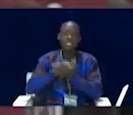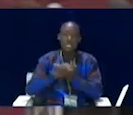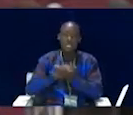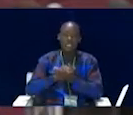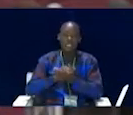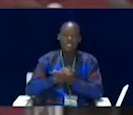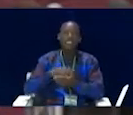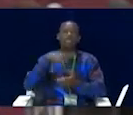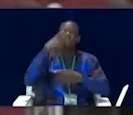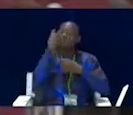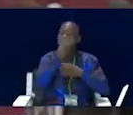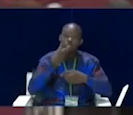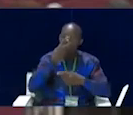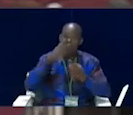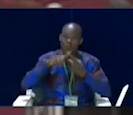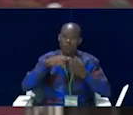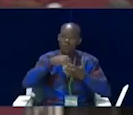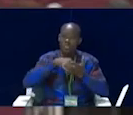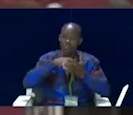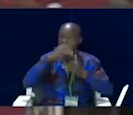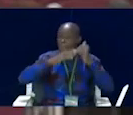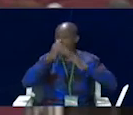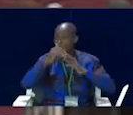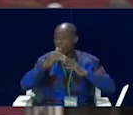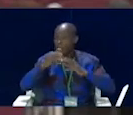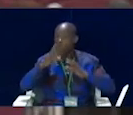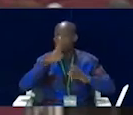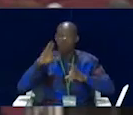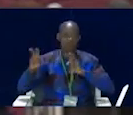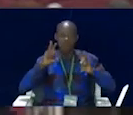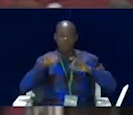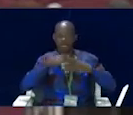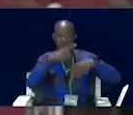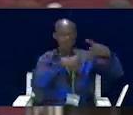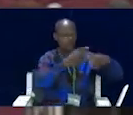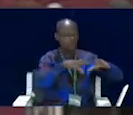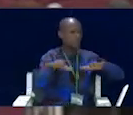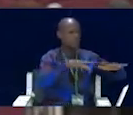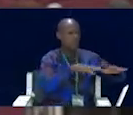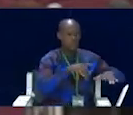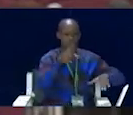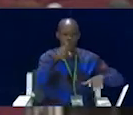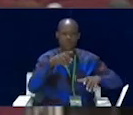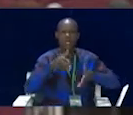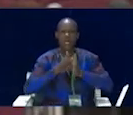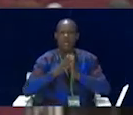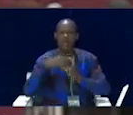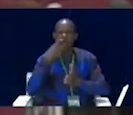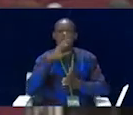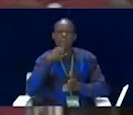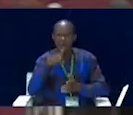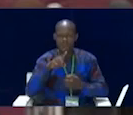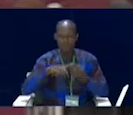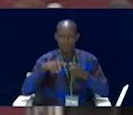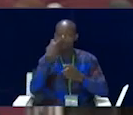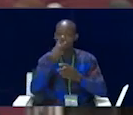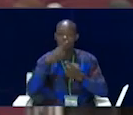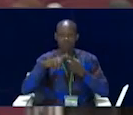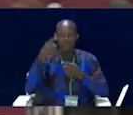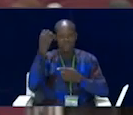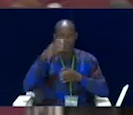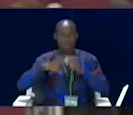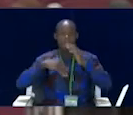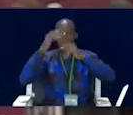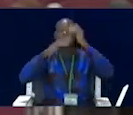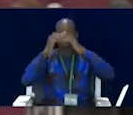this mountain, be moved and cast into the sea, you ask, who are you to speak unto a mountain? But who that is, he that